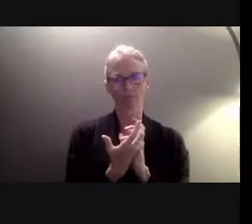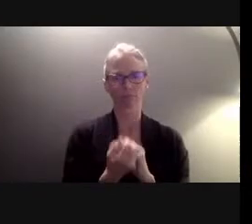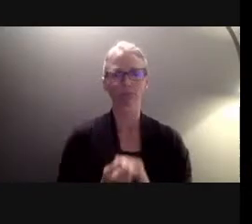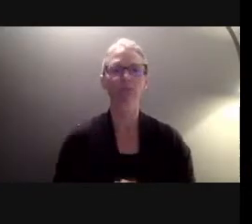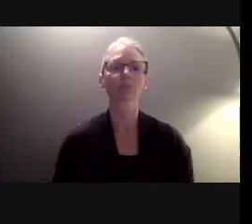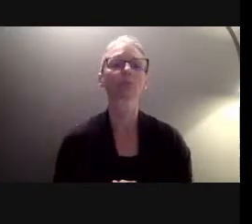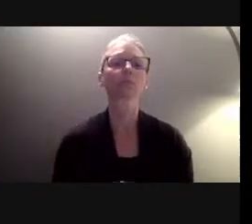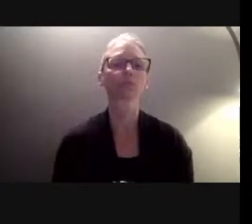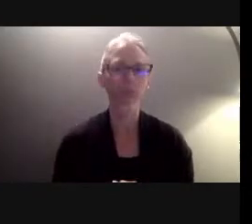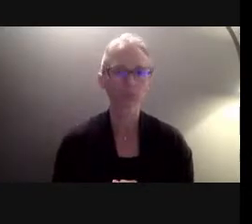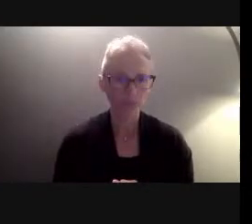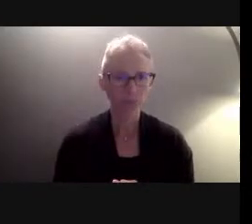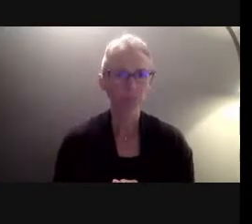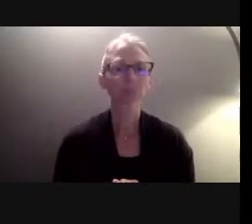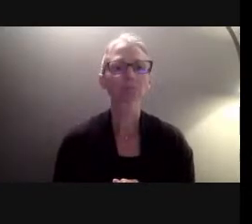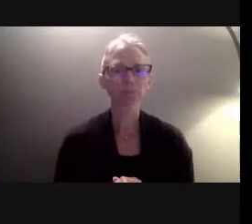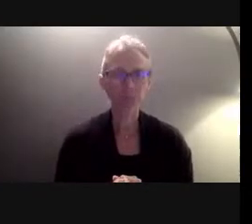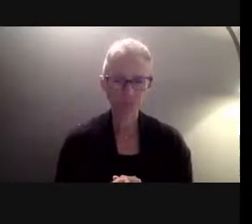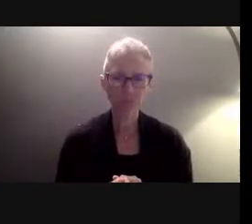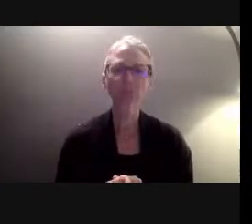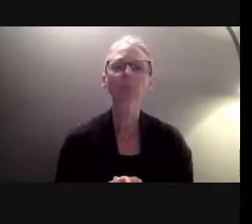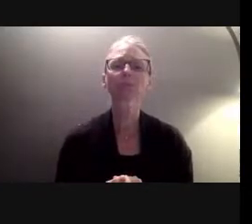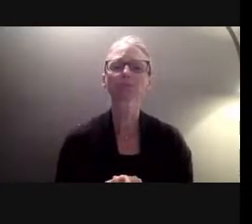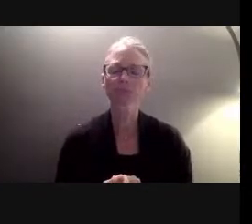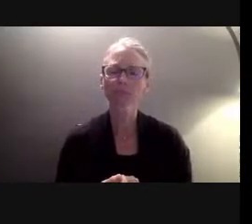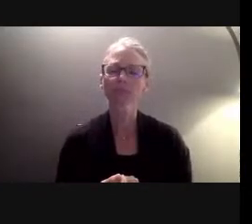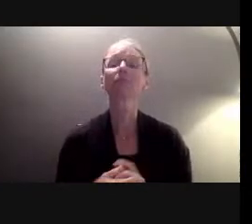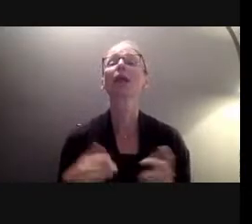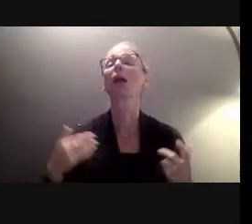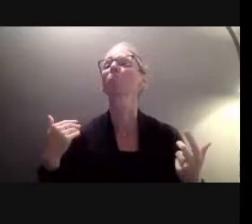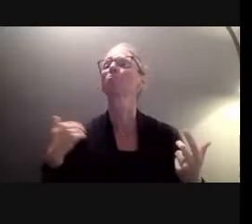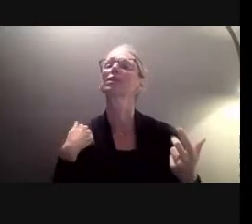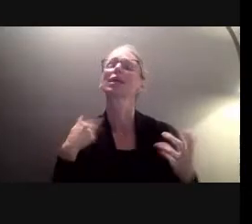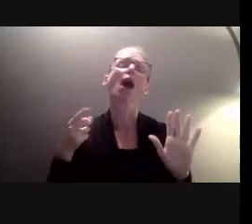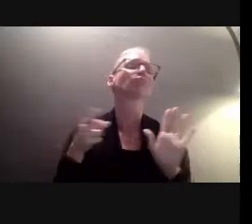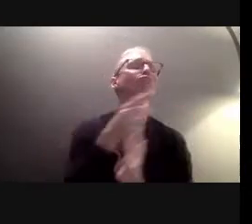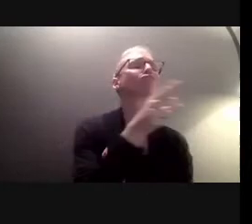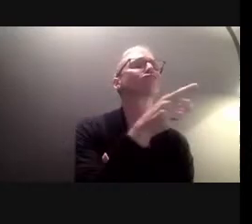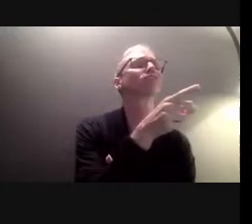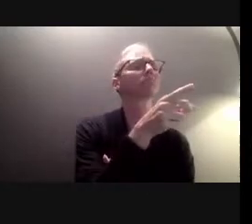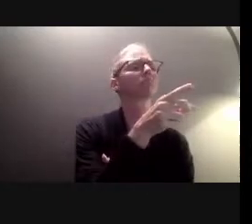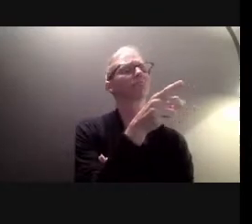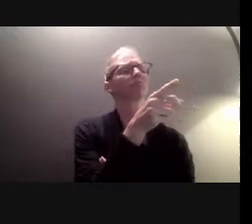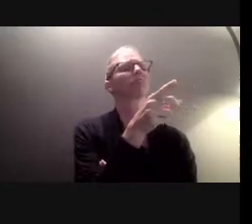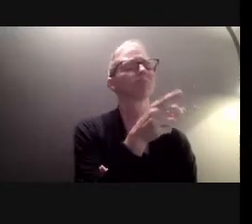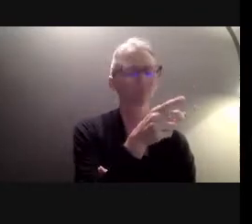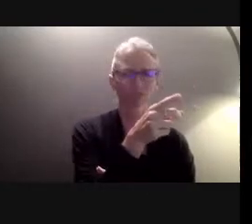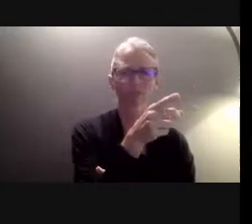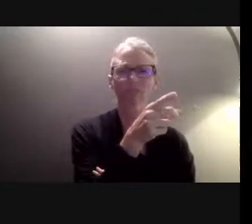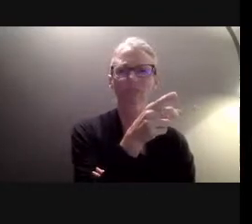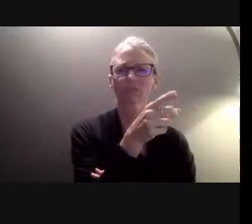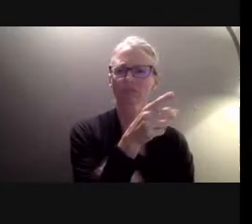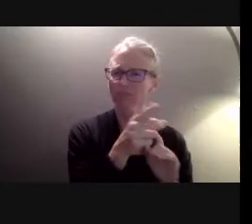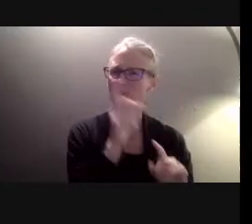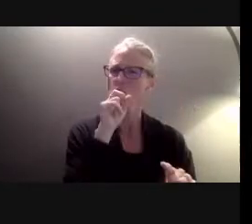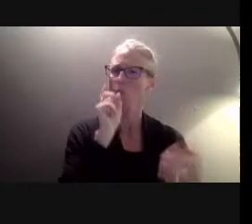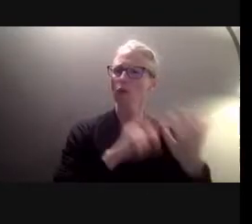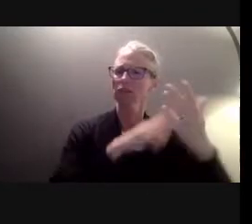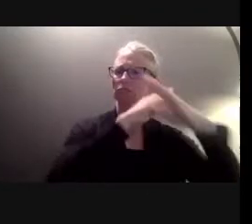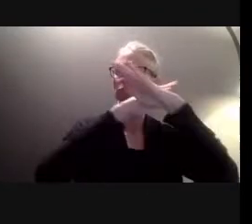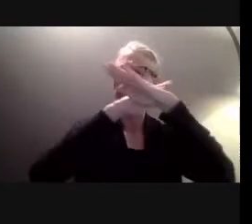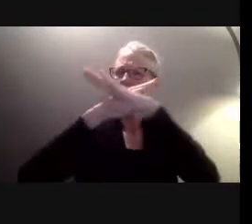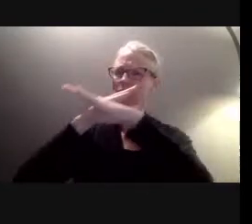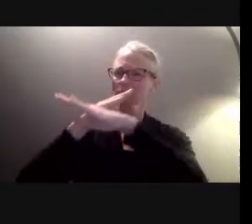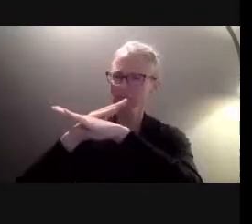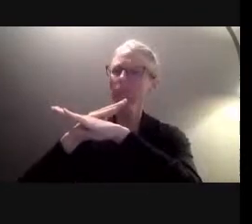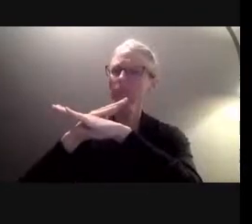As I got started, I started to see a lot of the barriers that people had living with disabilities. I started realizing